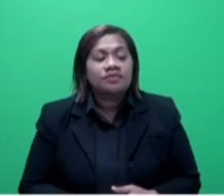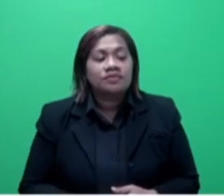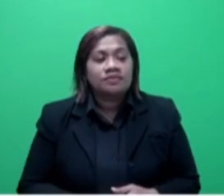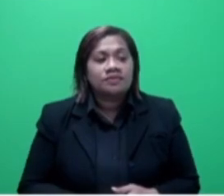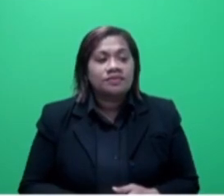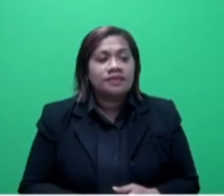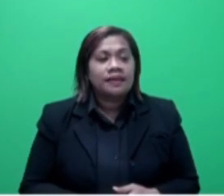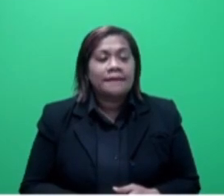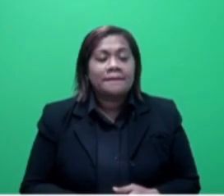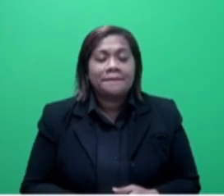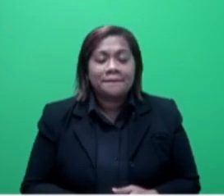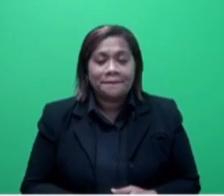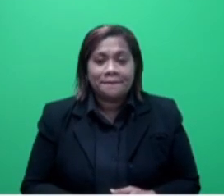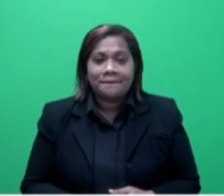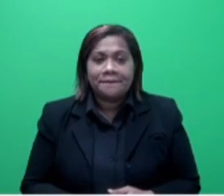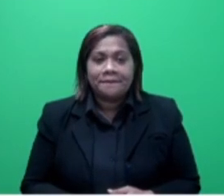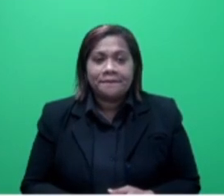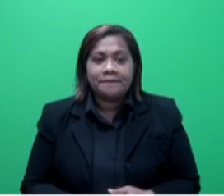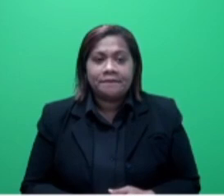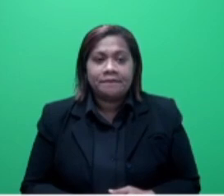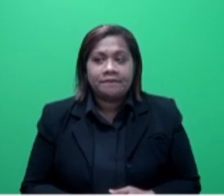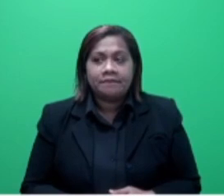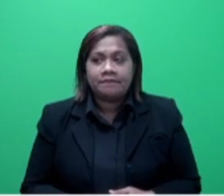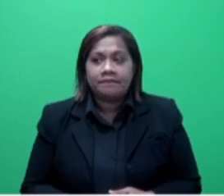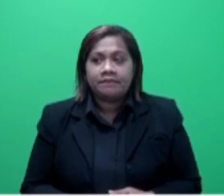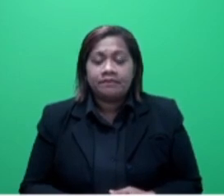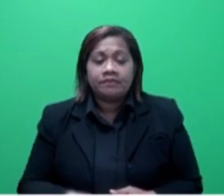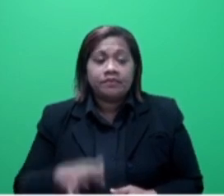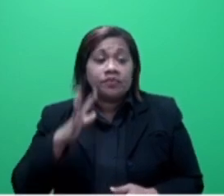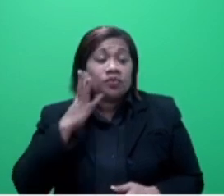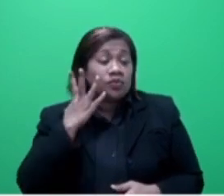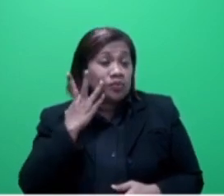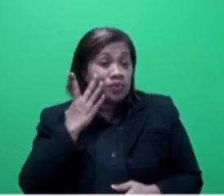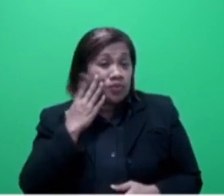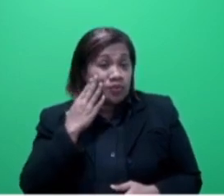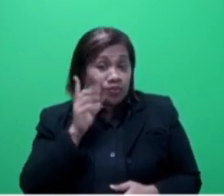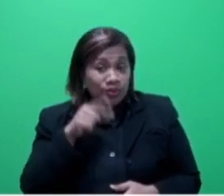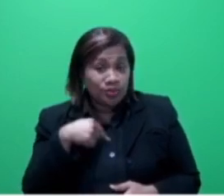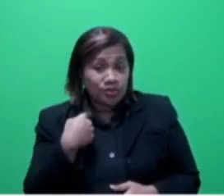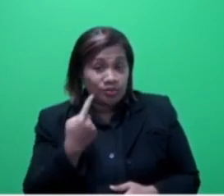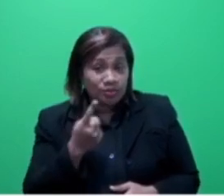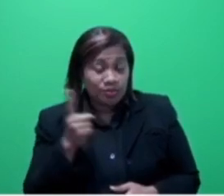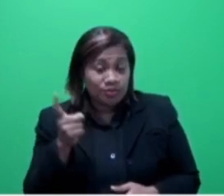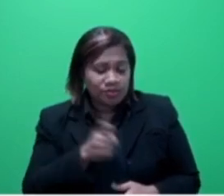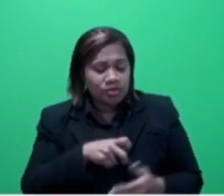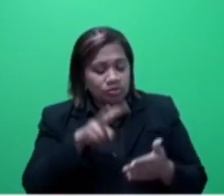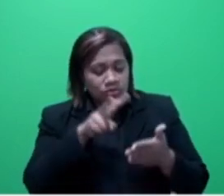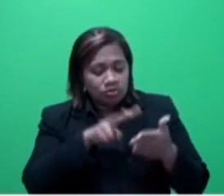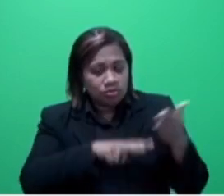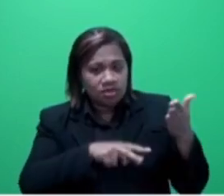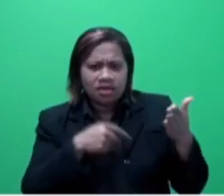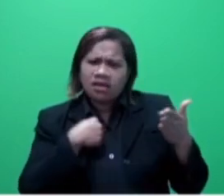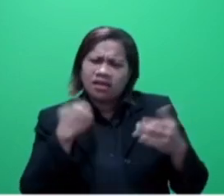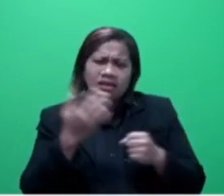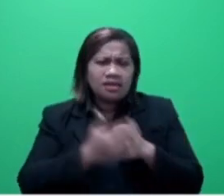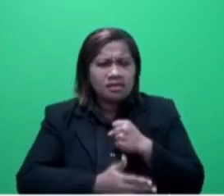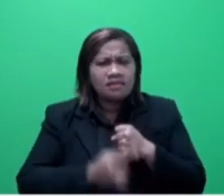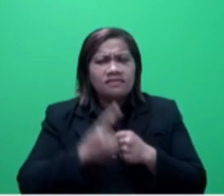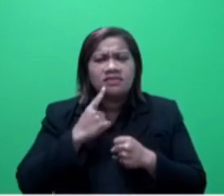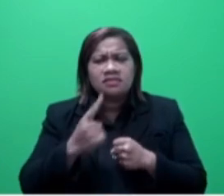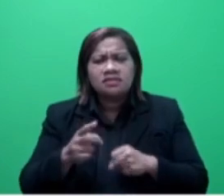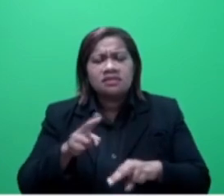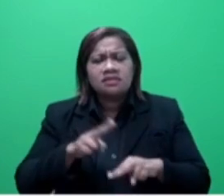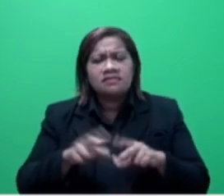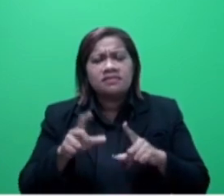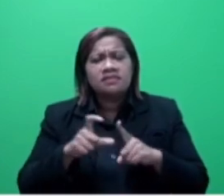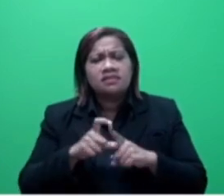You know, when the Hansard comes out tomorrow, he should look at it. I not once said that FDB hasn't